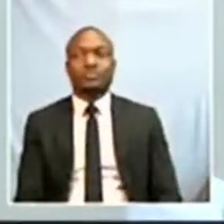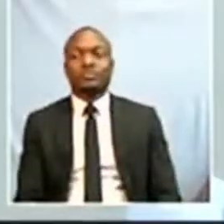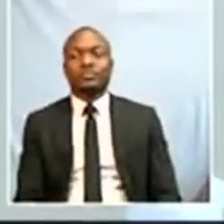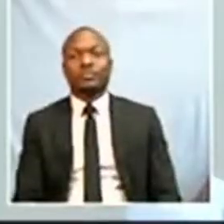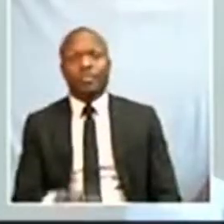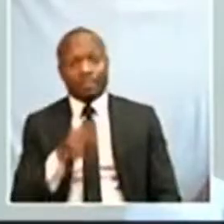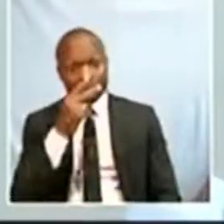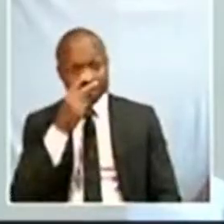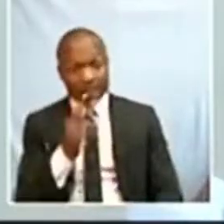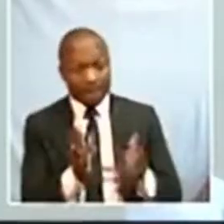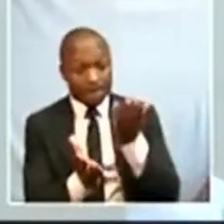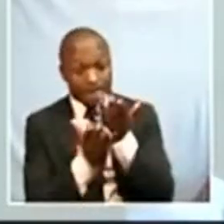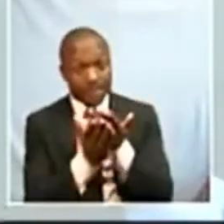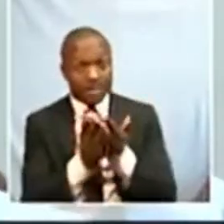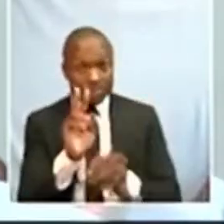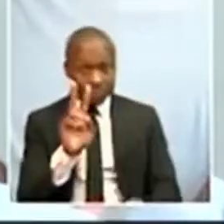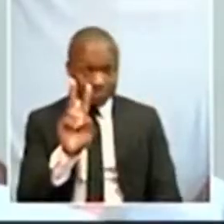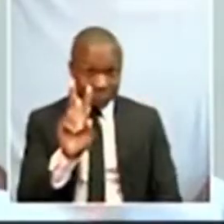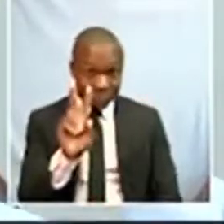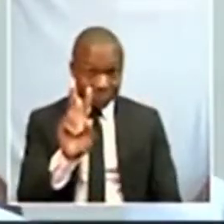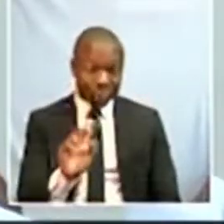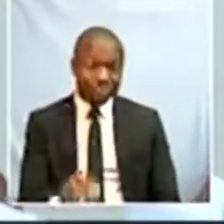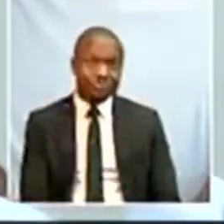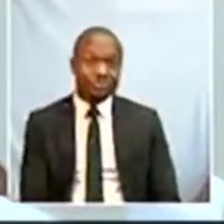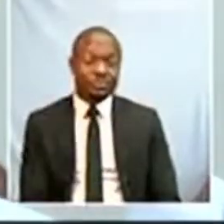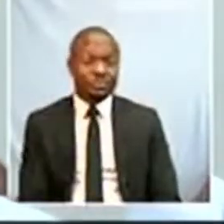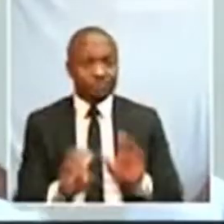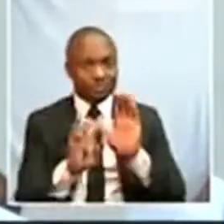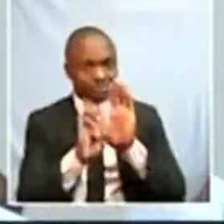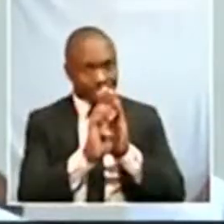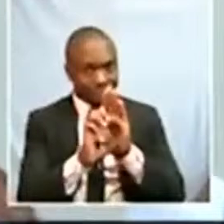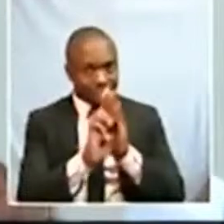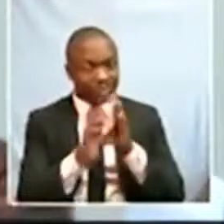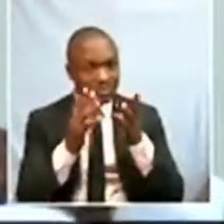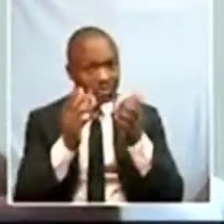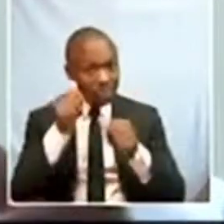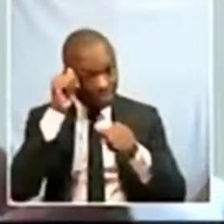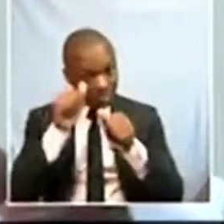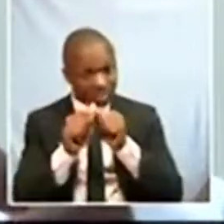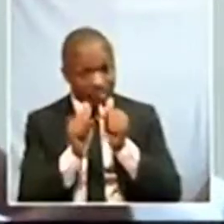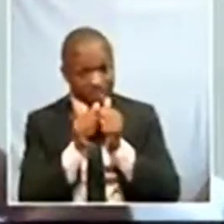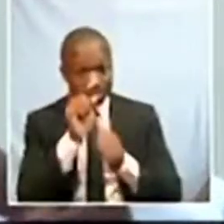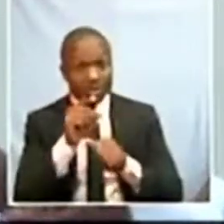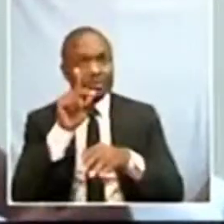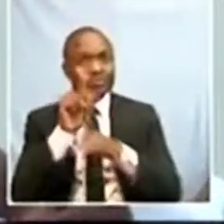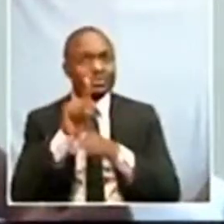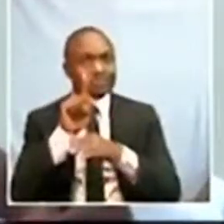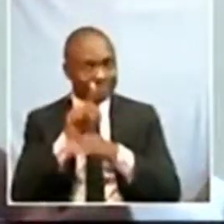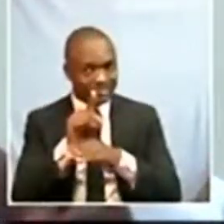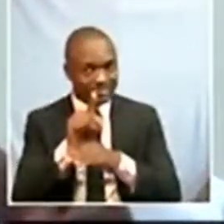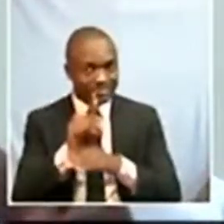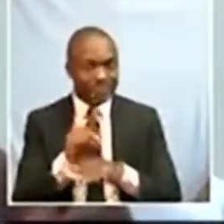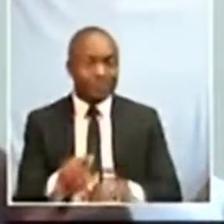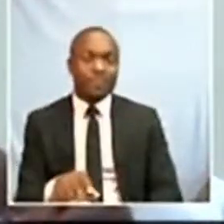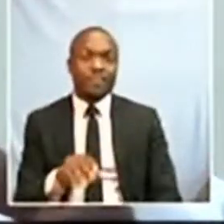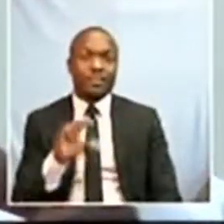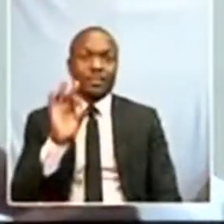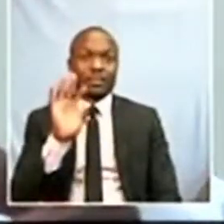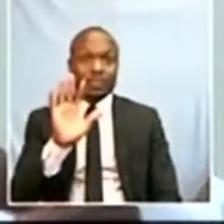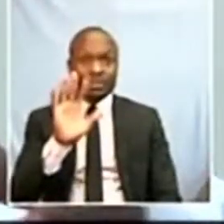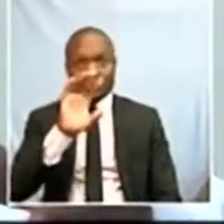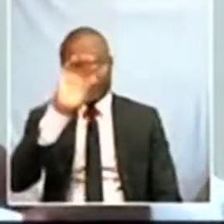I've seen on Appendix 2. For example, I want to agree with you that the project was